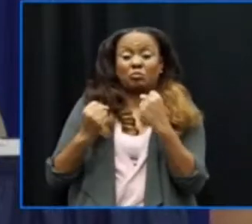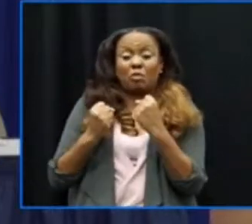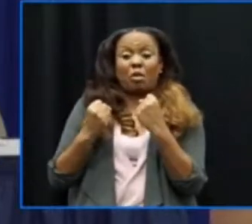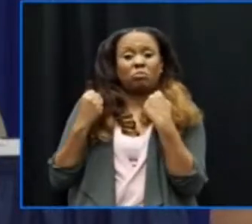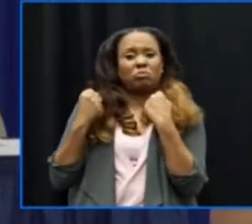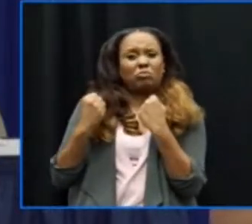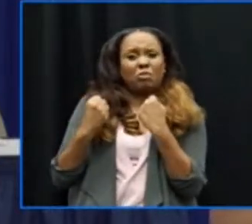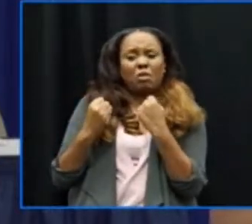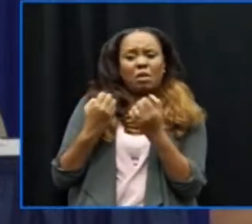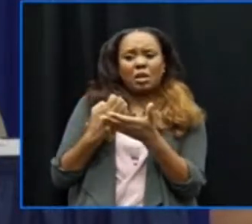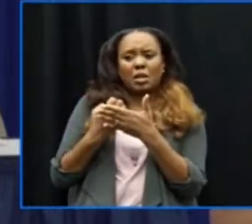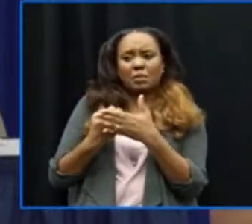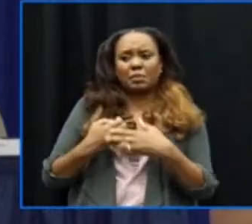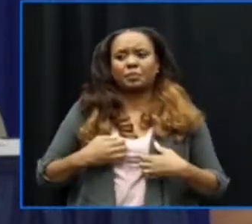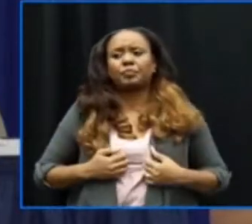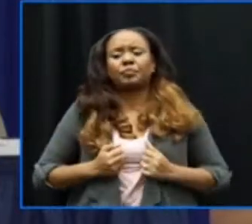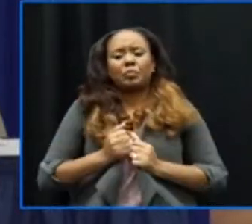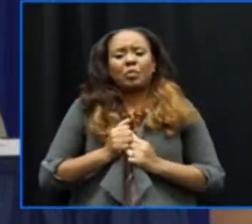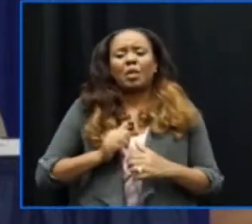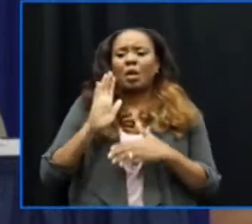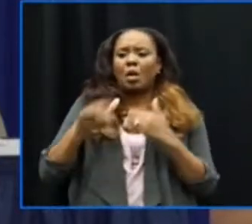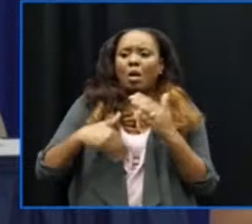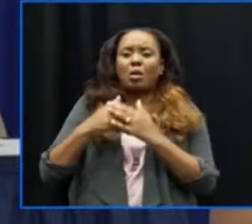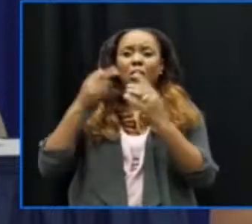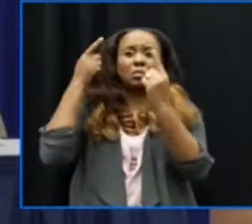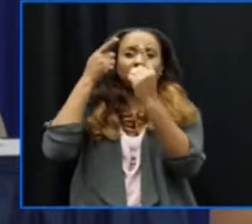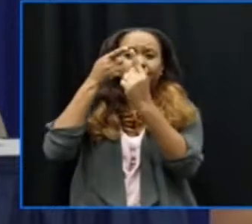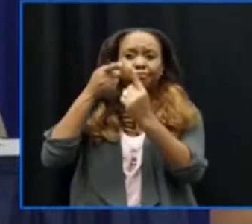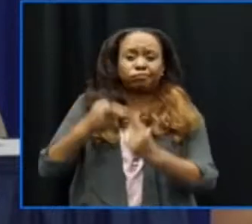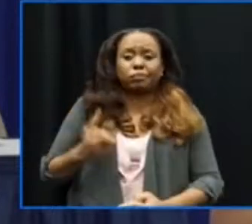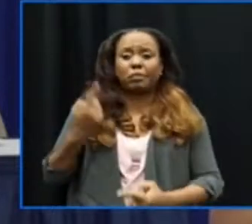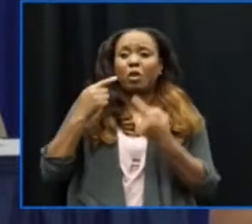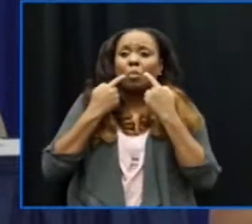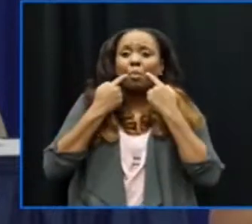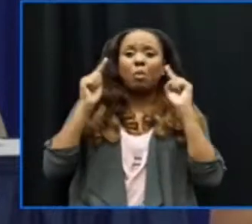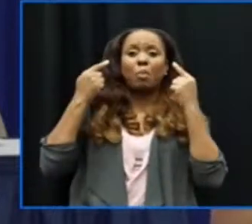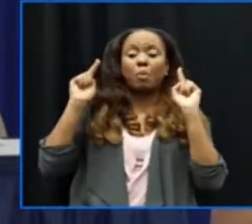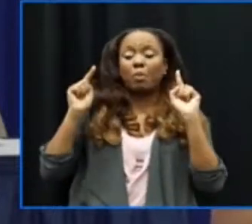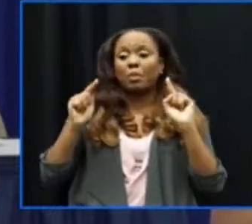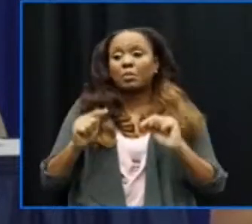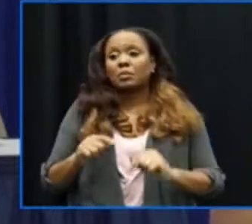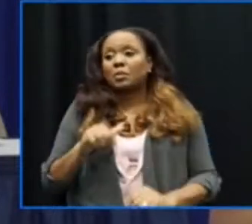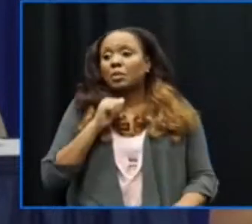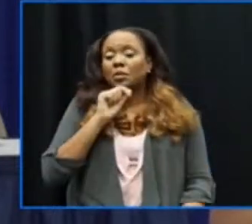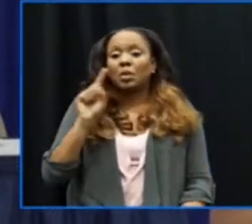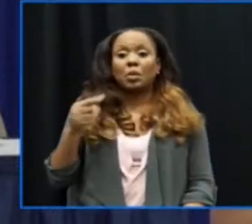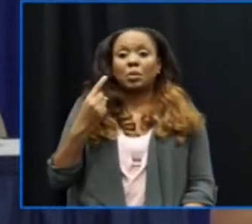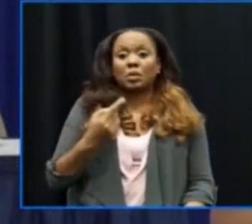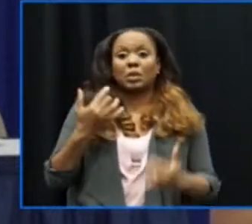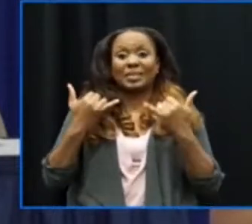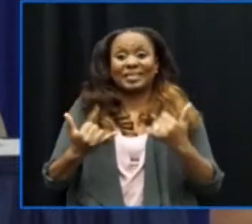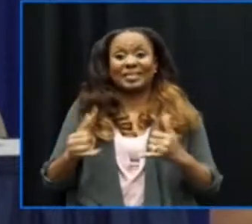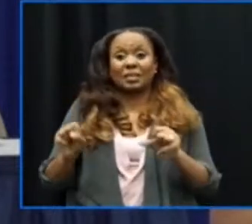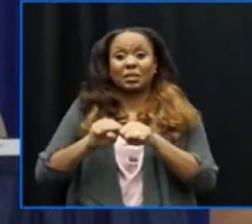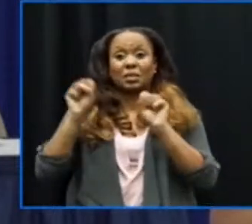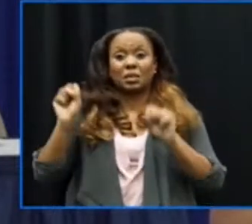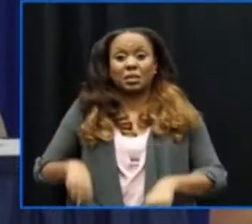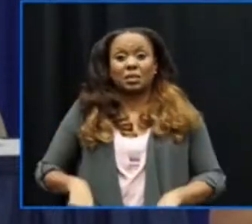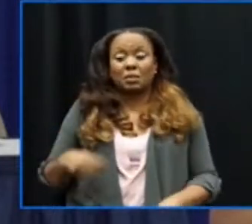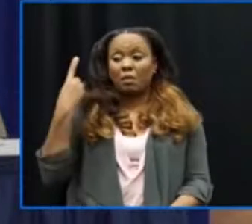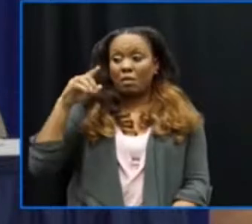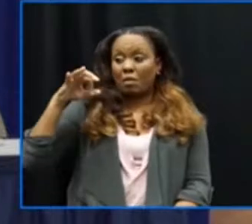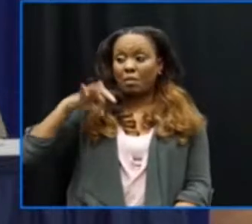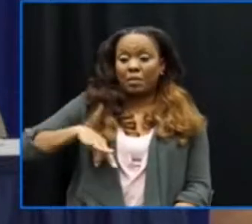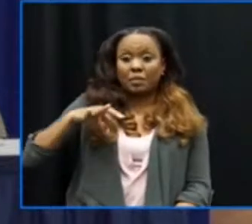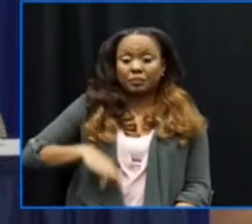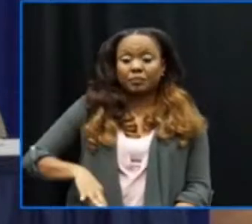all of the objectives we want can be achieved. And this is not only about maintaining the current system of benefits, but it